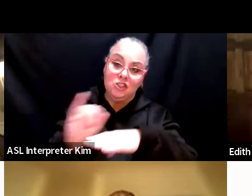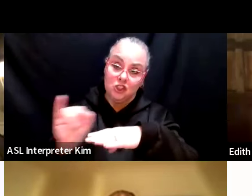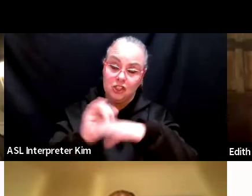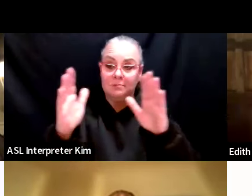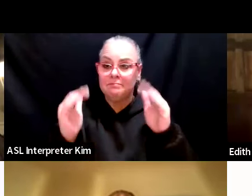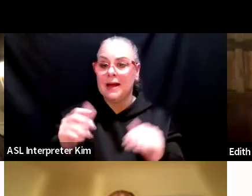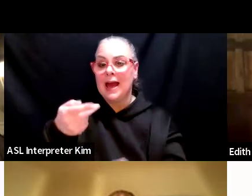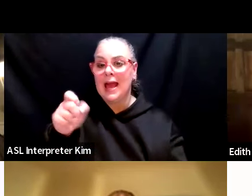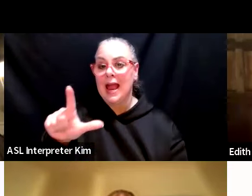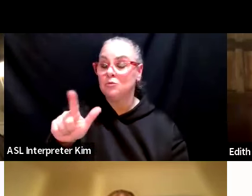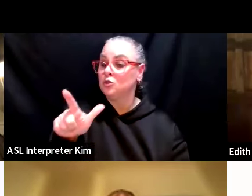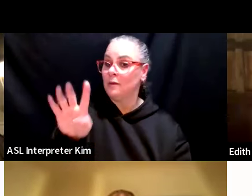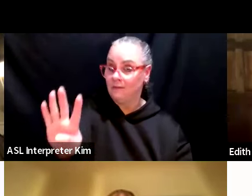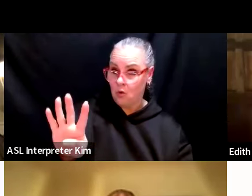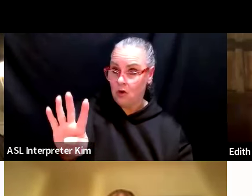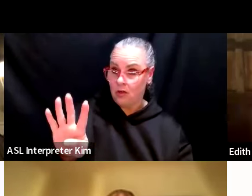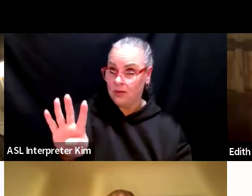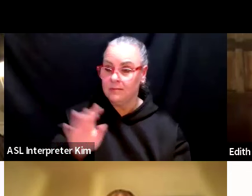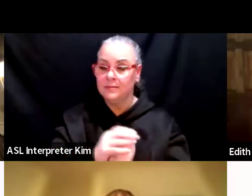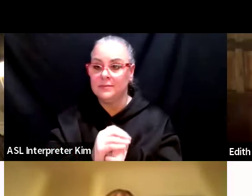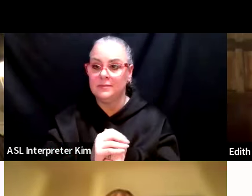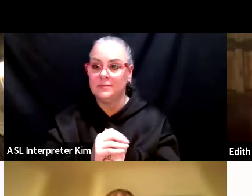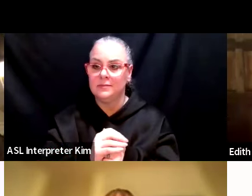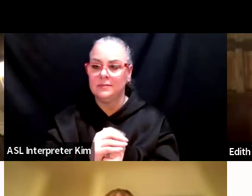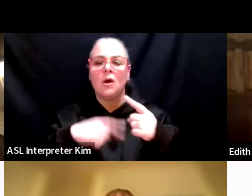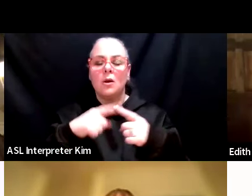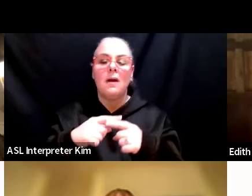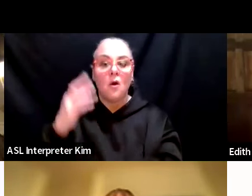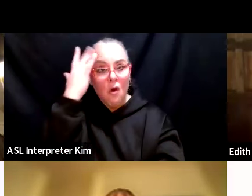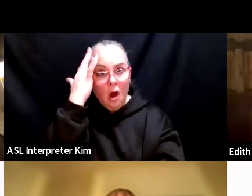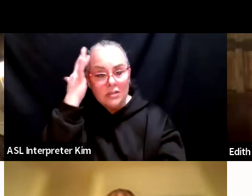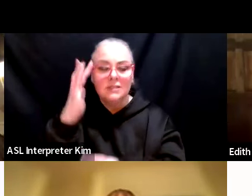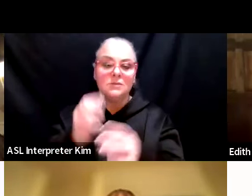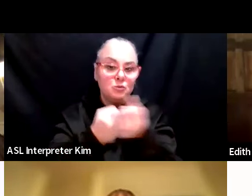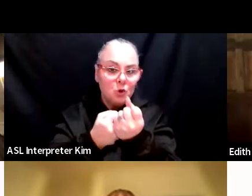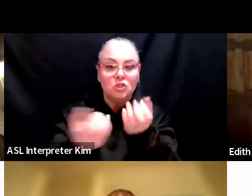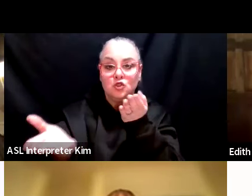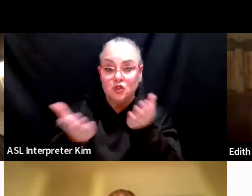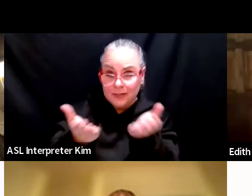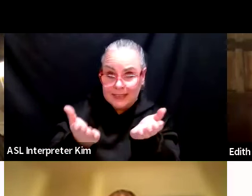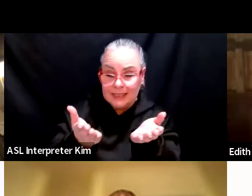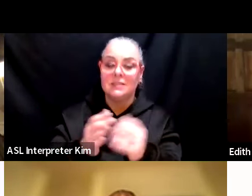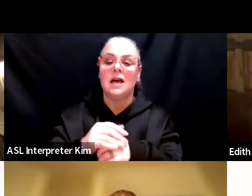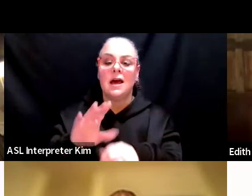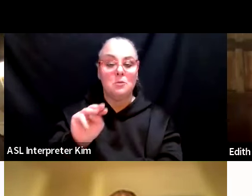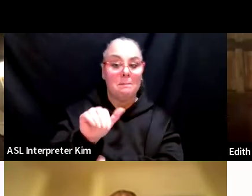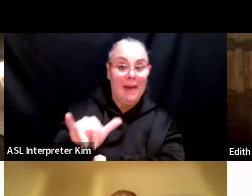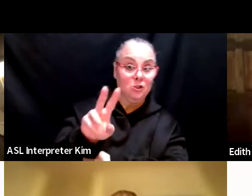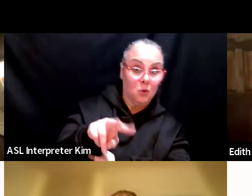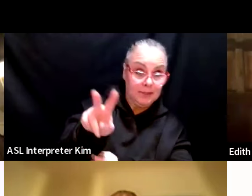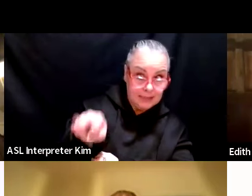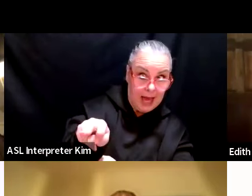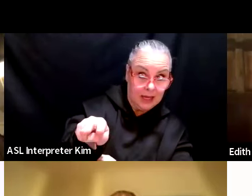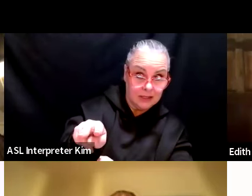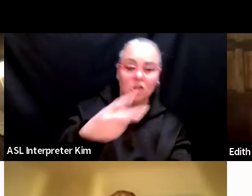On April 24th, we're going to present on autism supports and services. And on May 22nd, we're going to